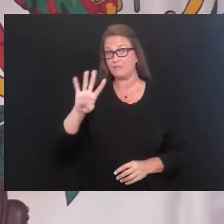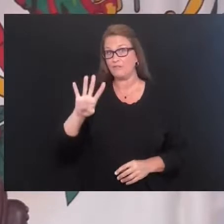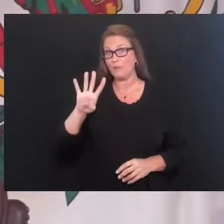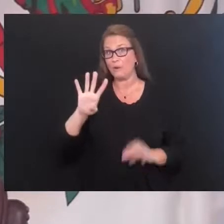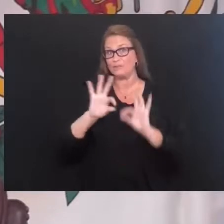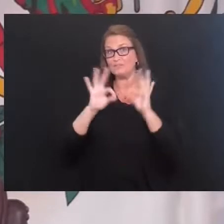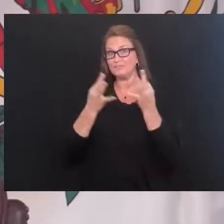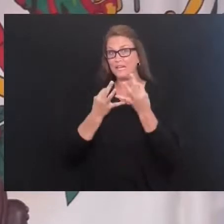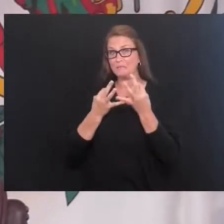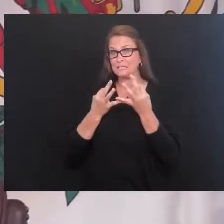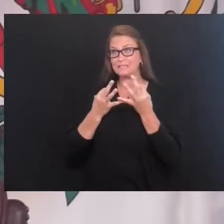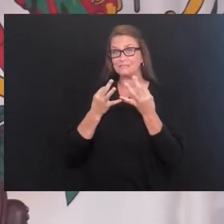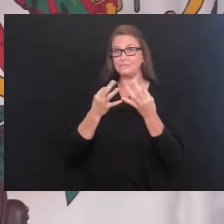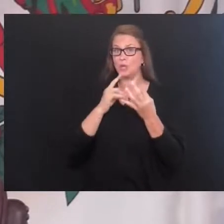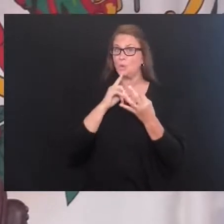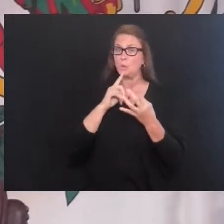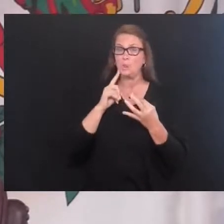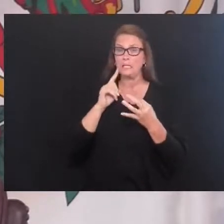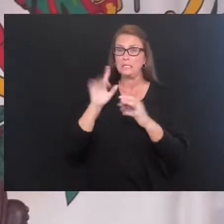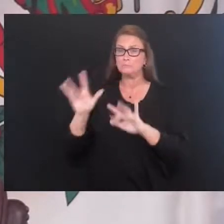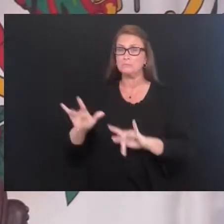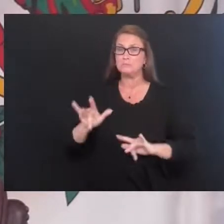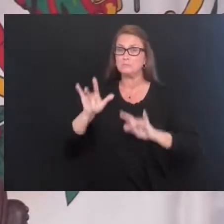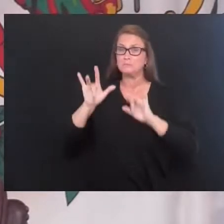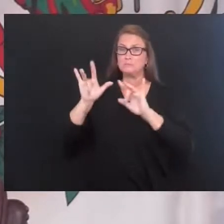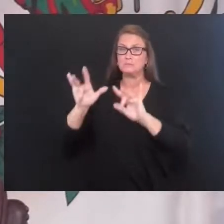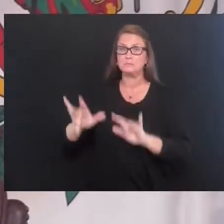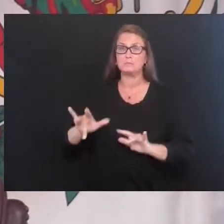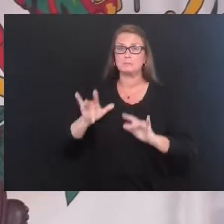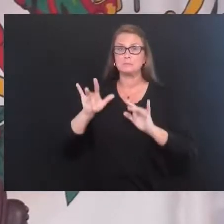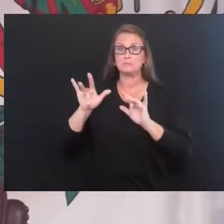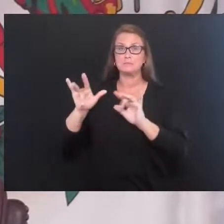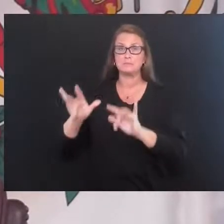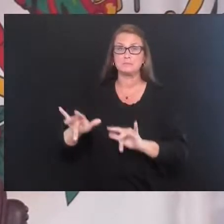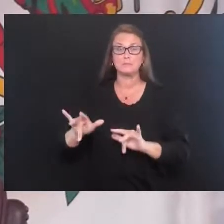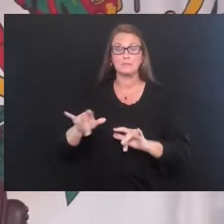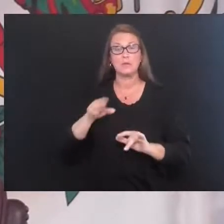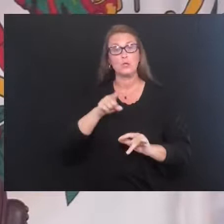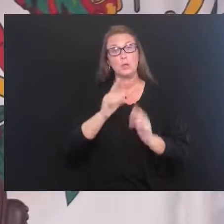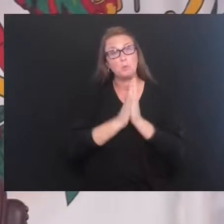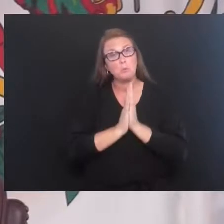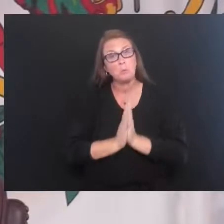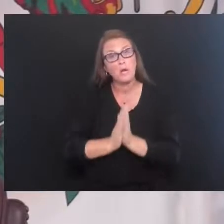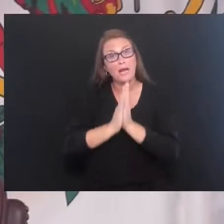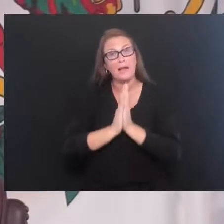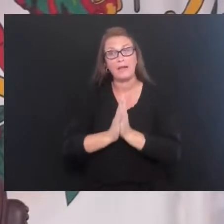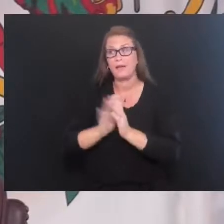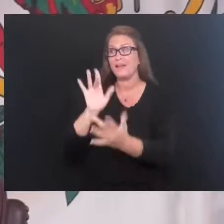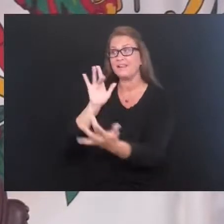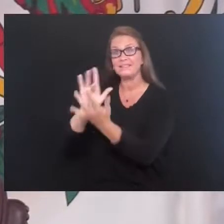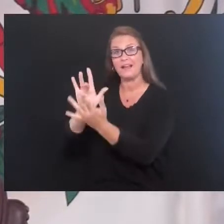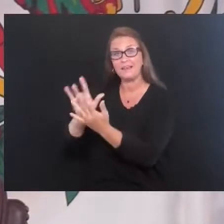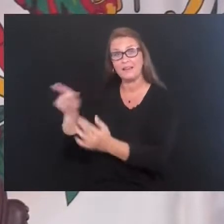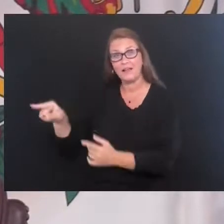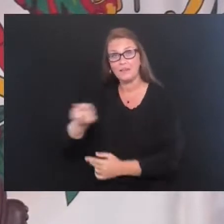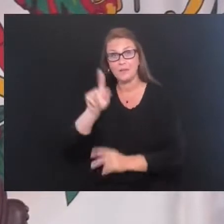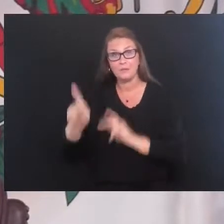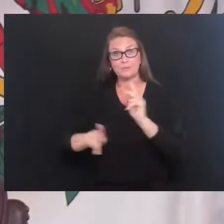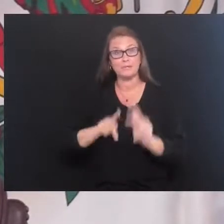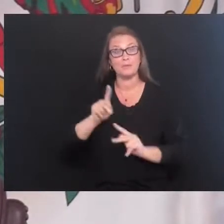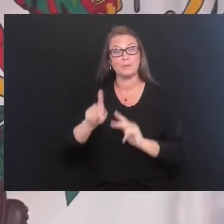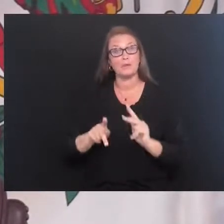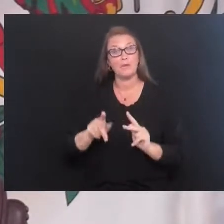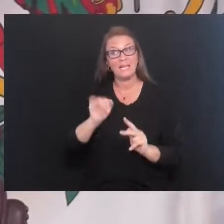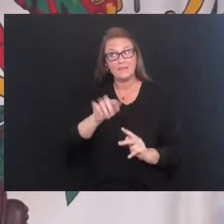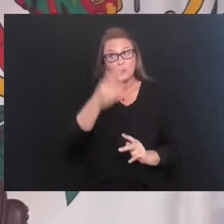hurting. I ask for your prayers. I ask for your thoughts. I ask for you to reach out if you know these families and make sure that